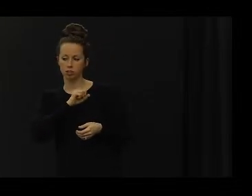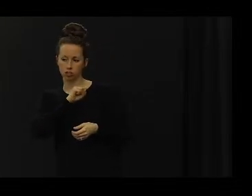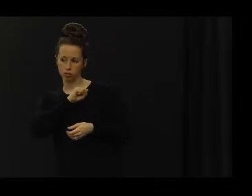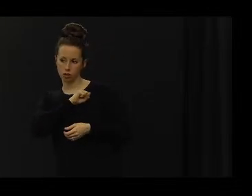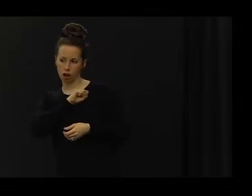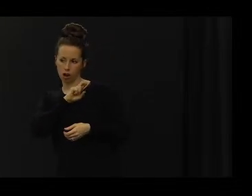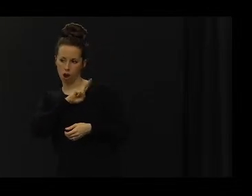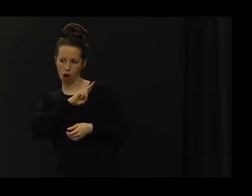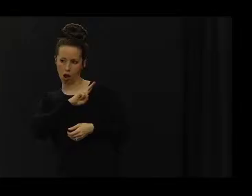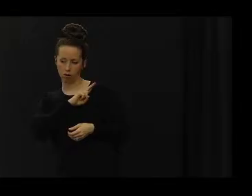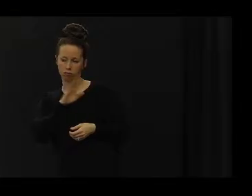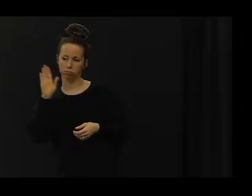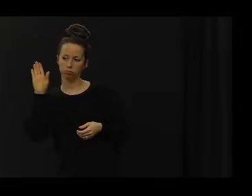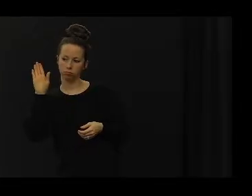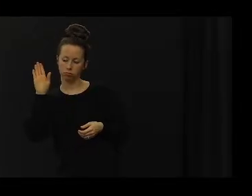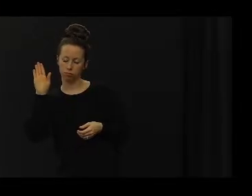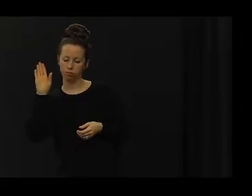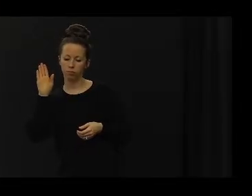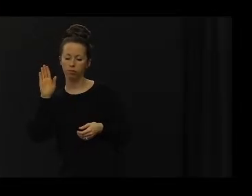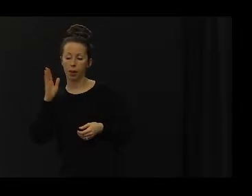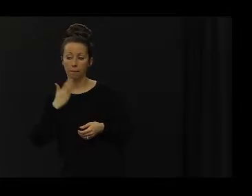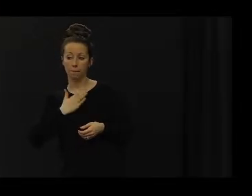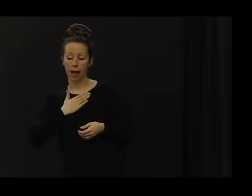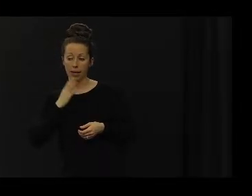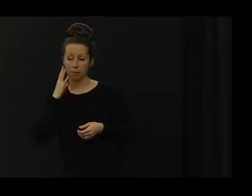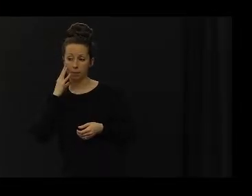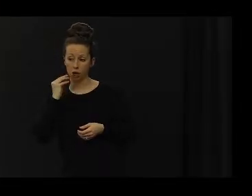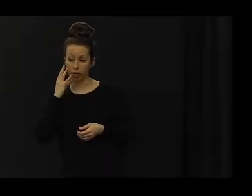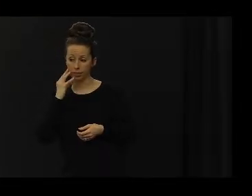If I may, this is Scott Hans. In my experience,